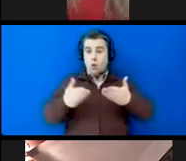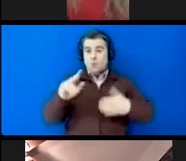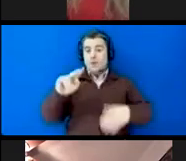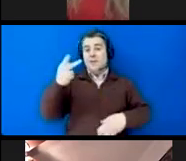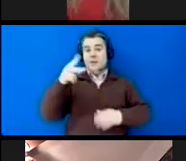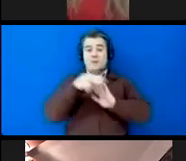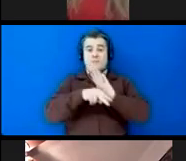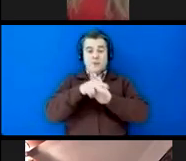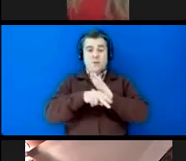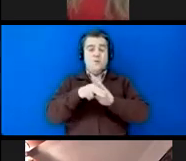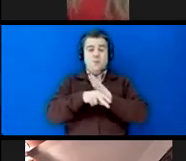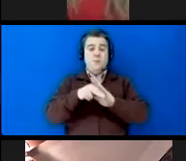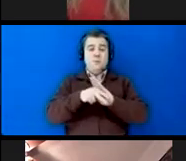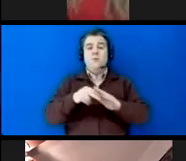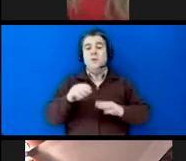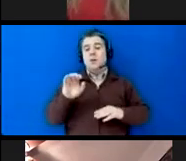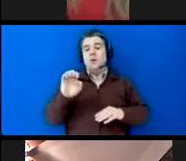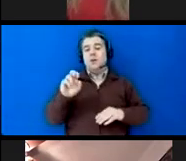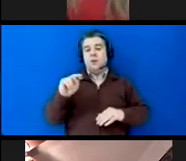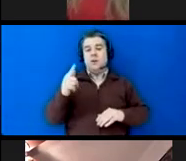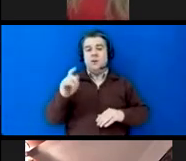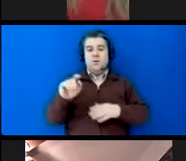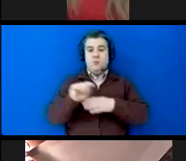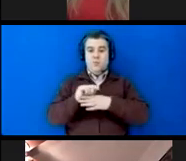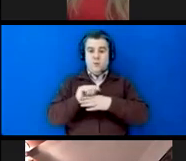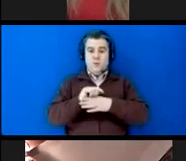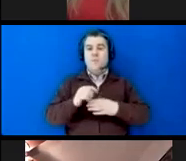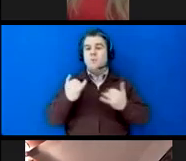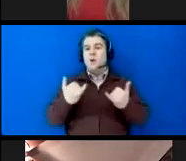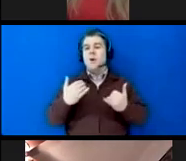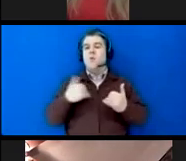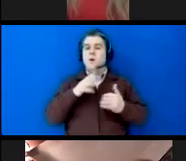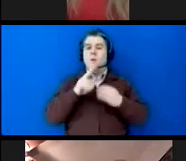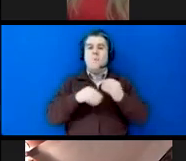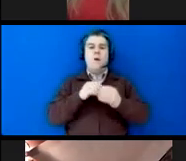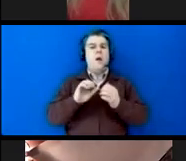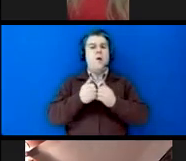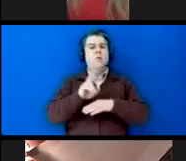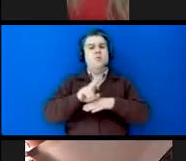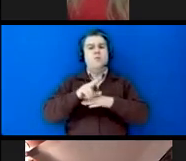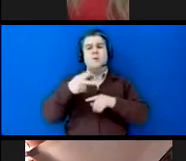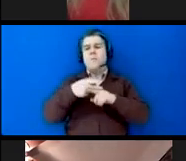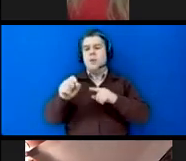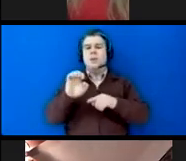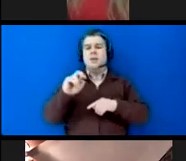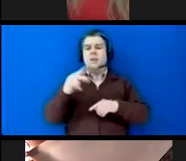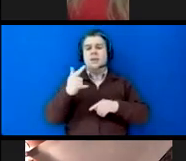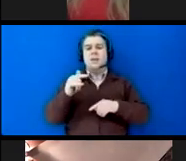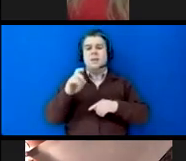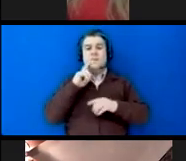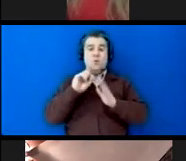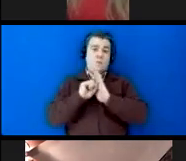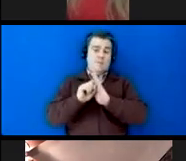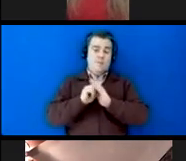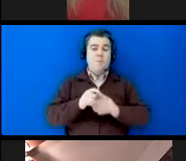Engage app training series. Right now, we're going to talk about how to use the Plexus Engage app to sample. So let's tap on the button.